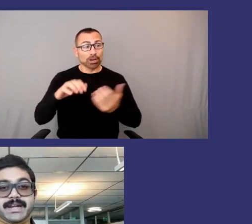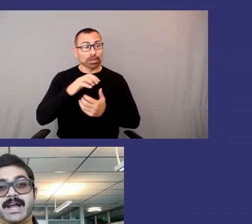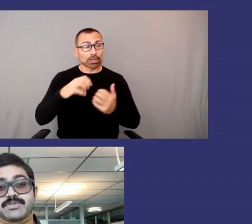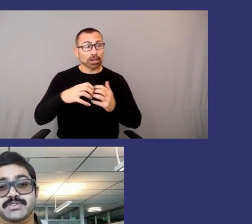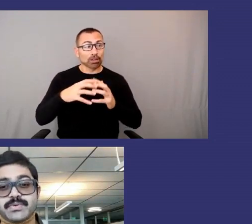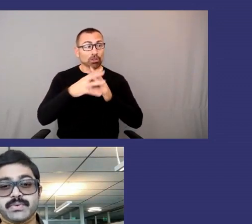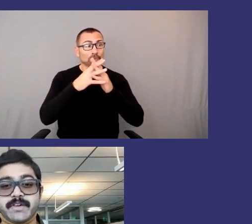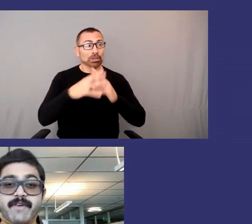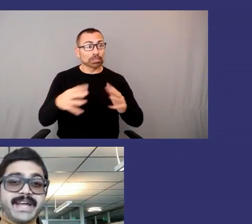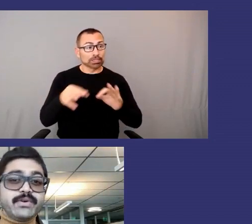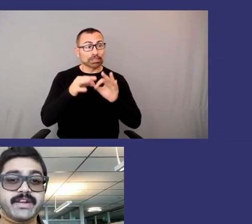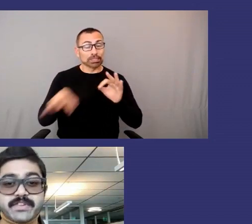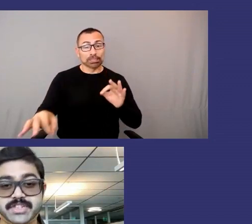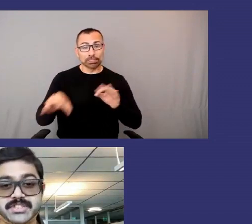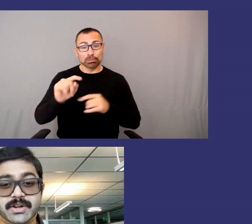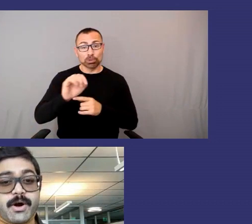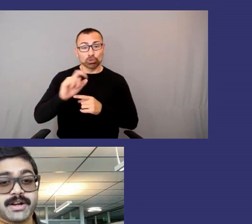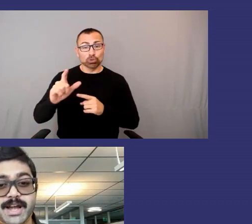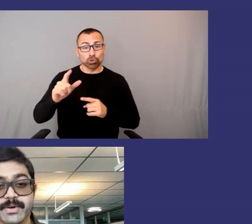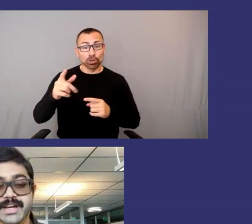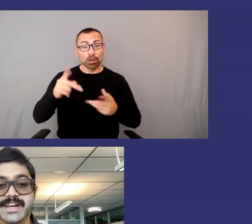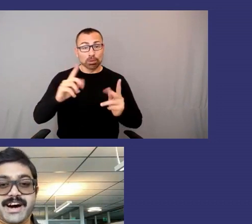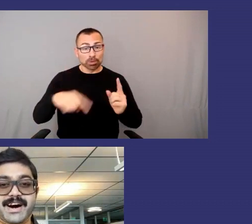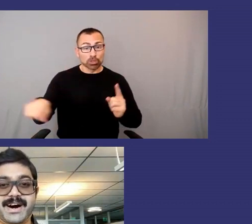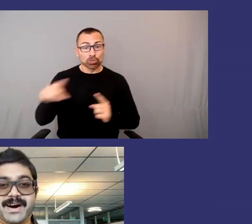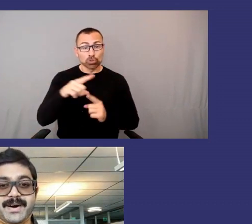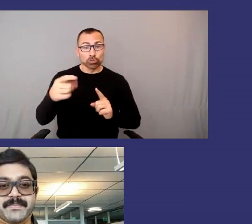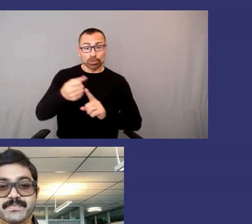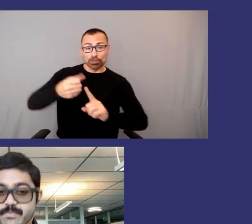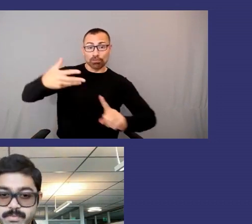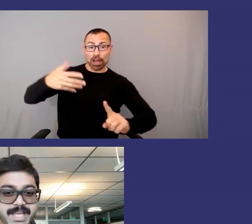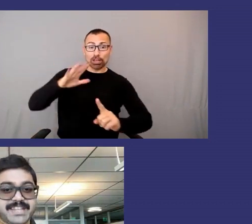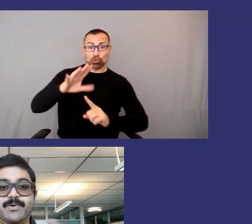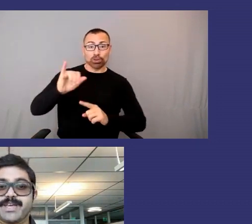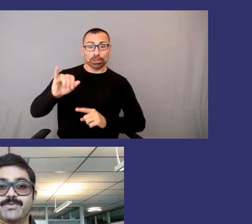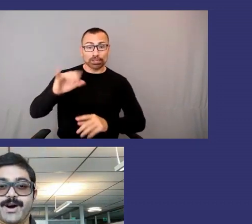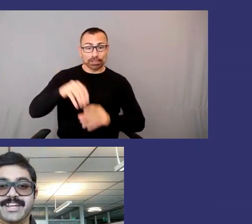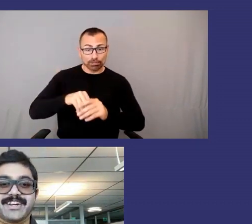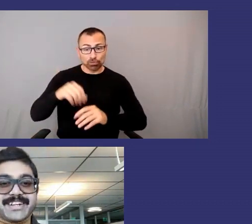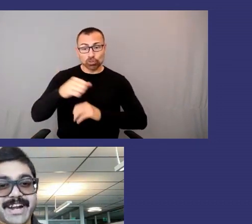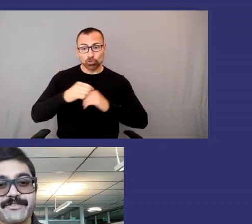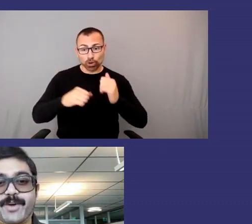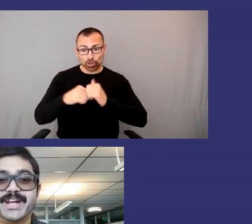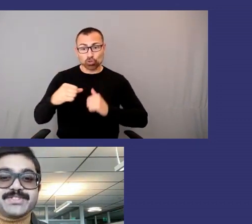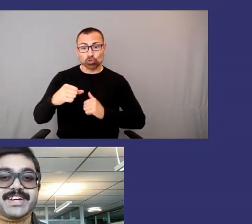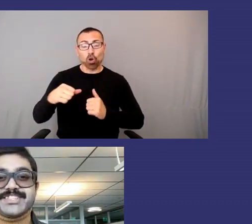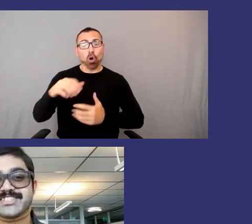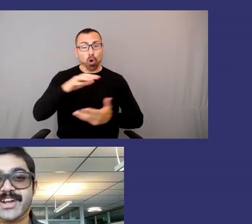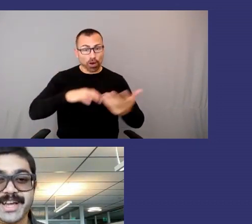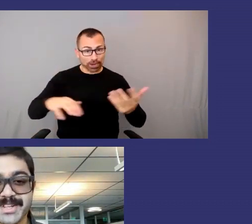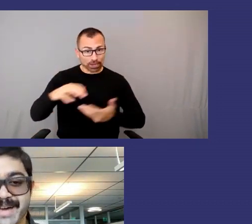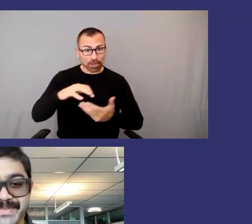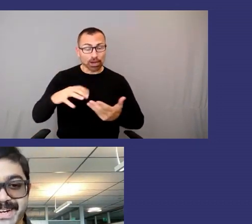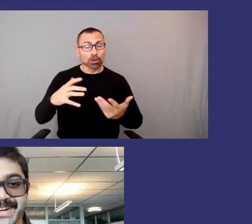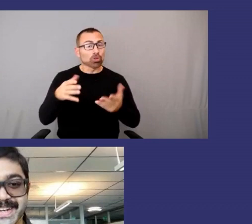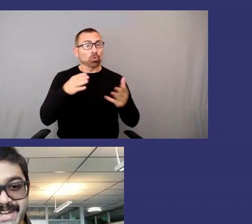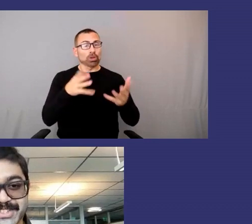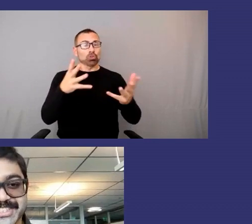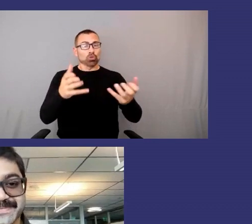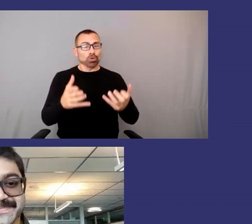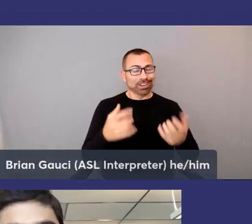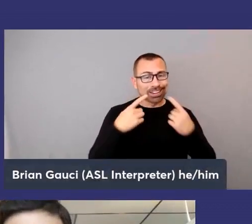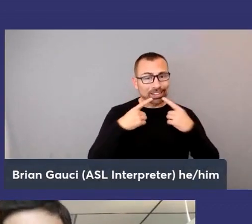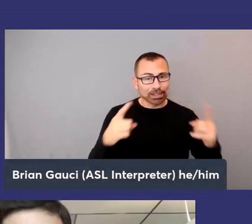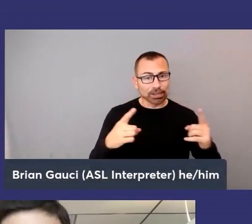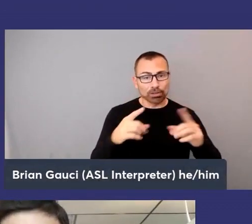IaC tool that allows you to define your infrastructure on cloud in the way you want in a declarative format using our JSON and YAML